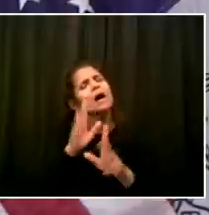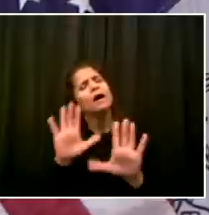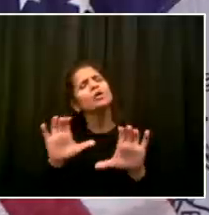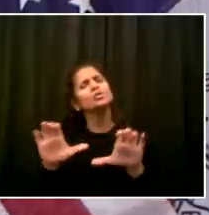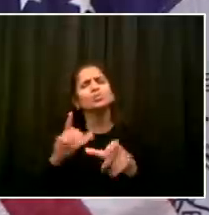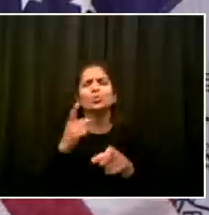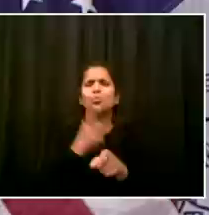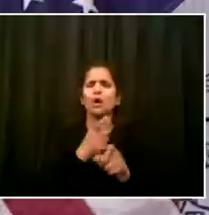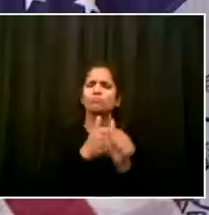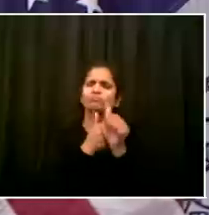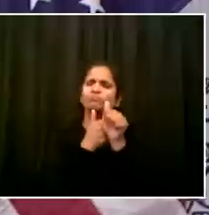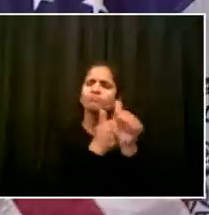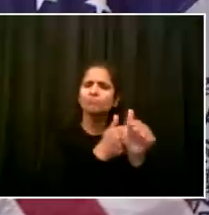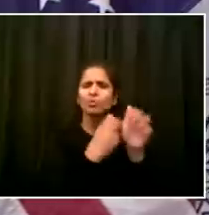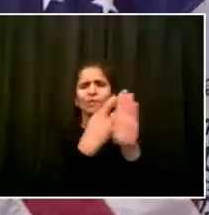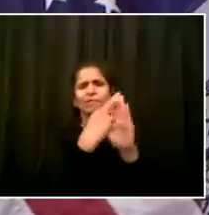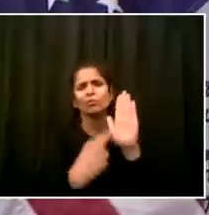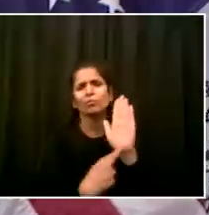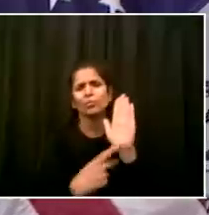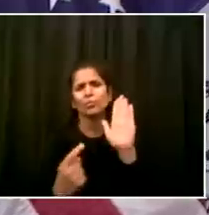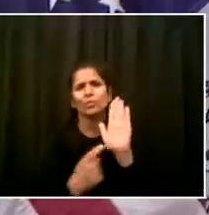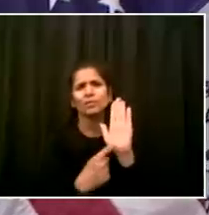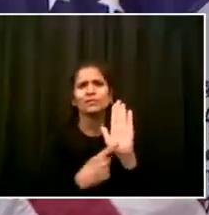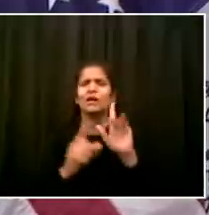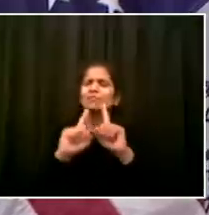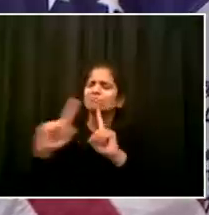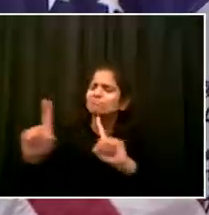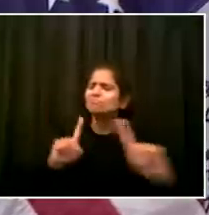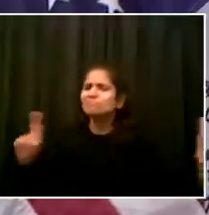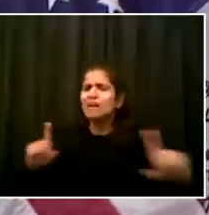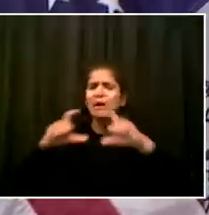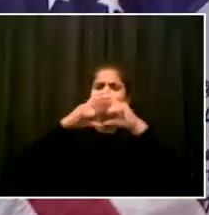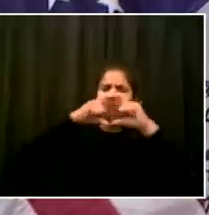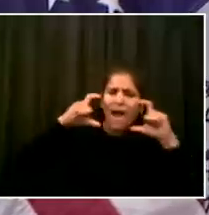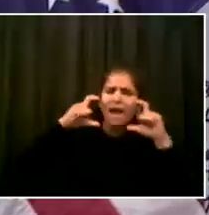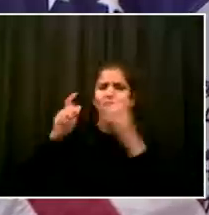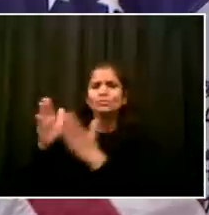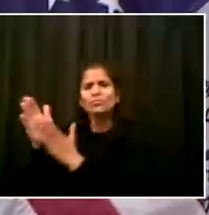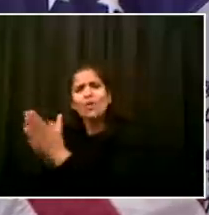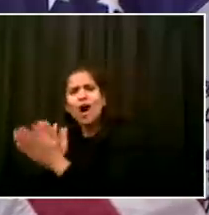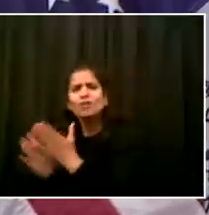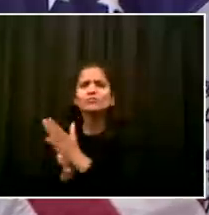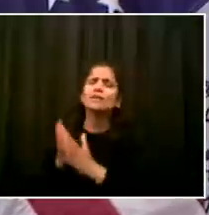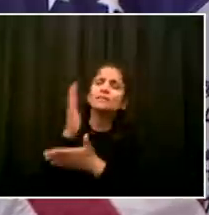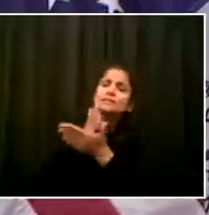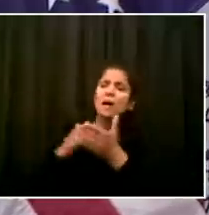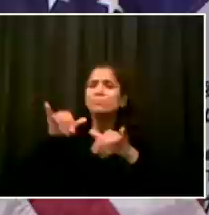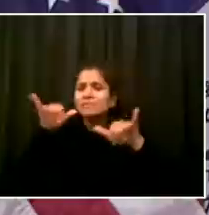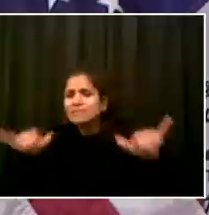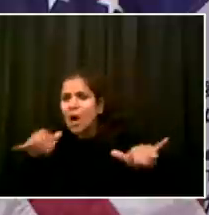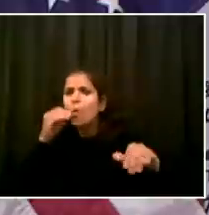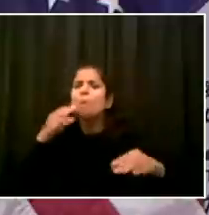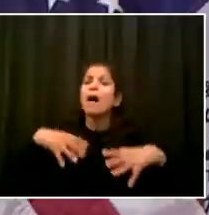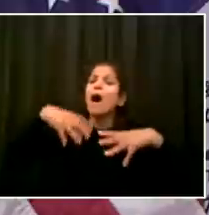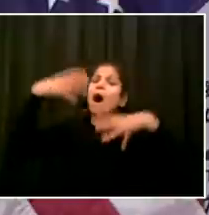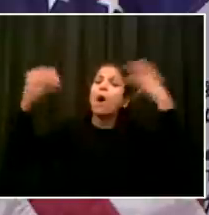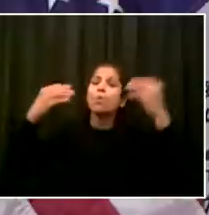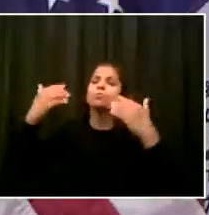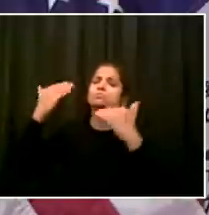talking about we are just a few weeks away from a big step forward in this city. If we can hold, we can get below these thresholds, stay below